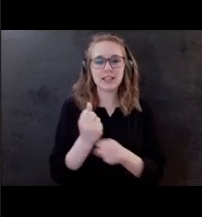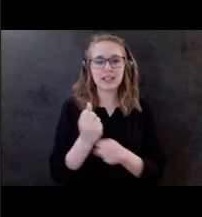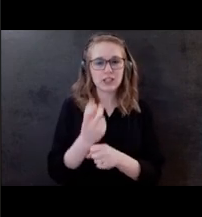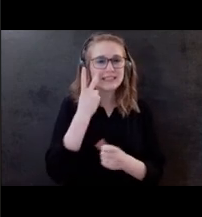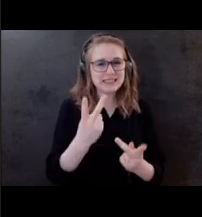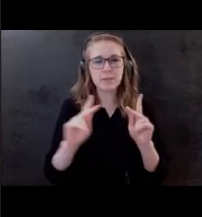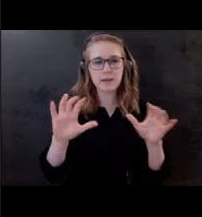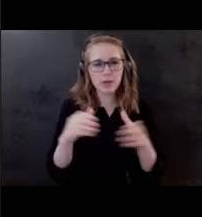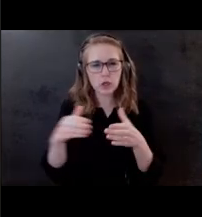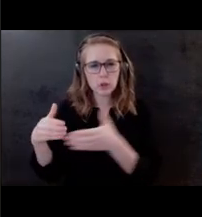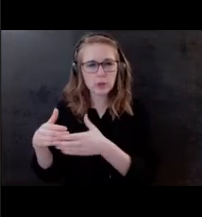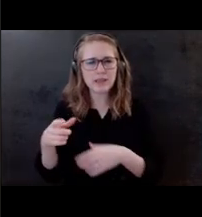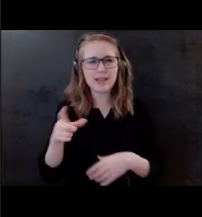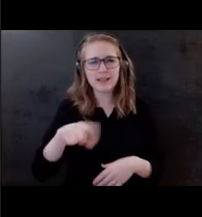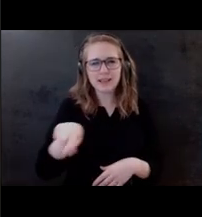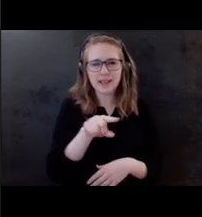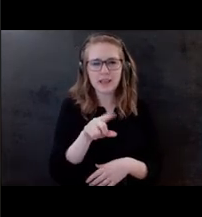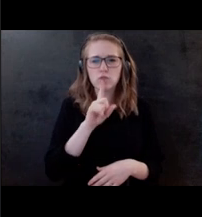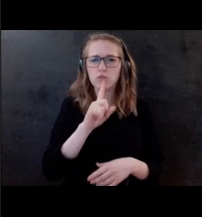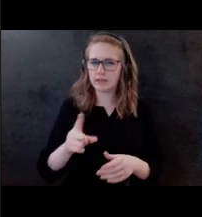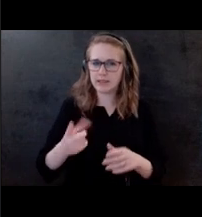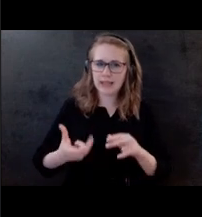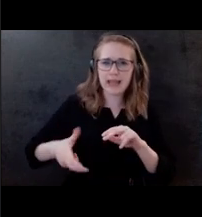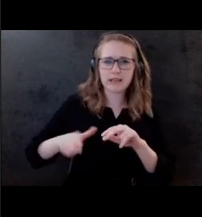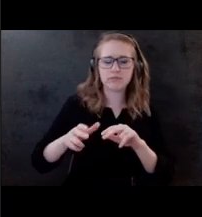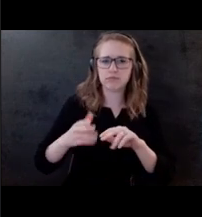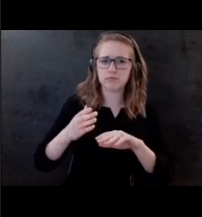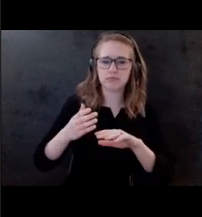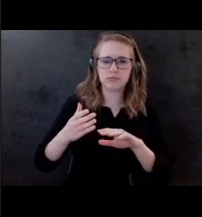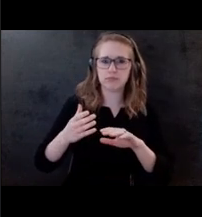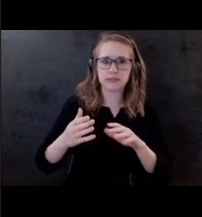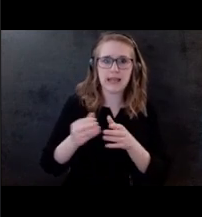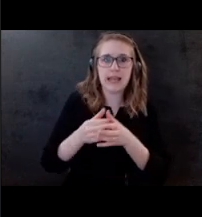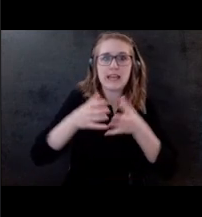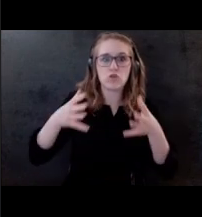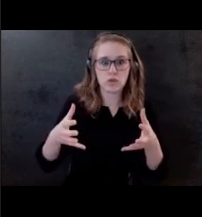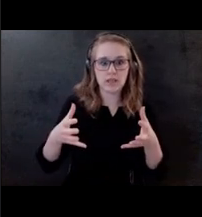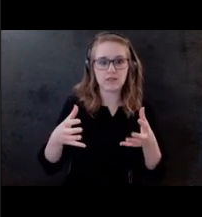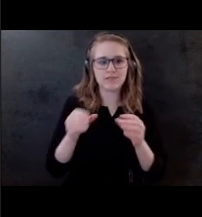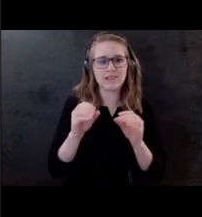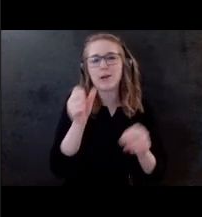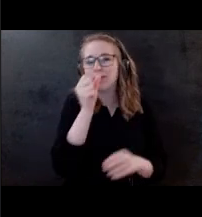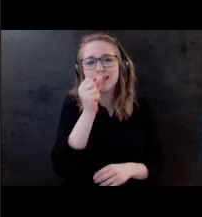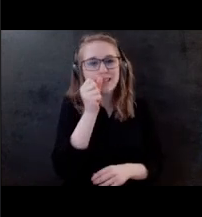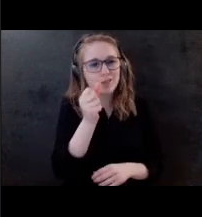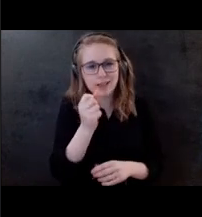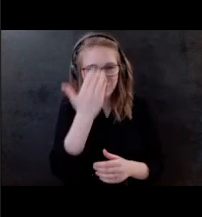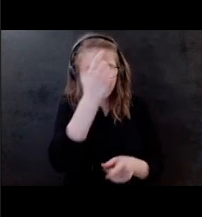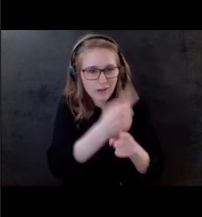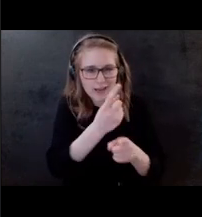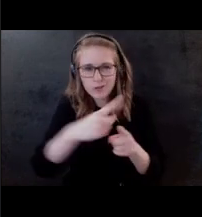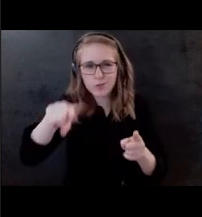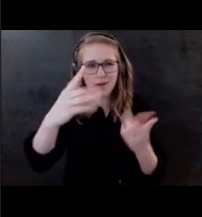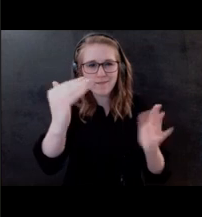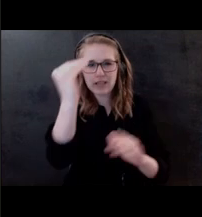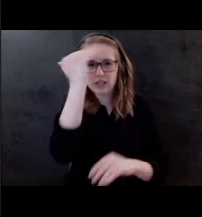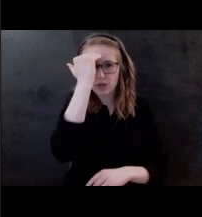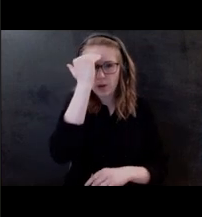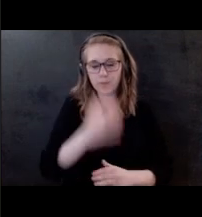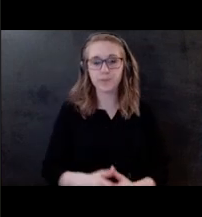city dramatically increased, and no secret for anybody. And